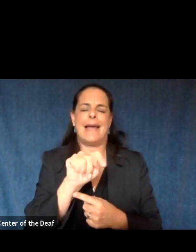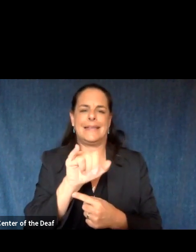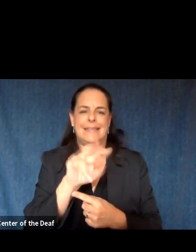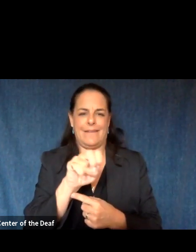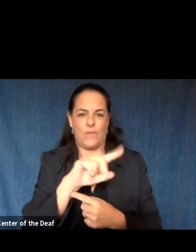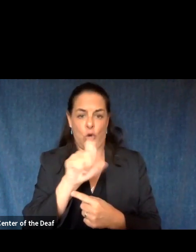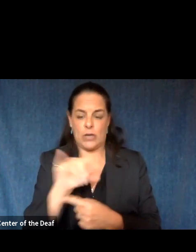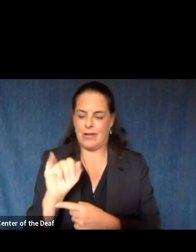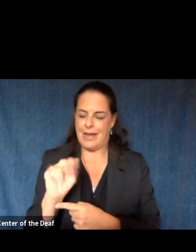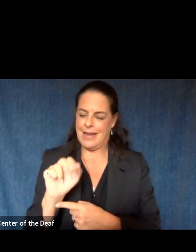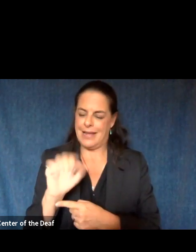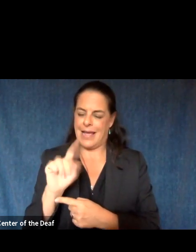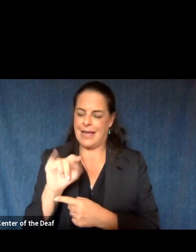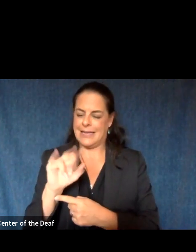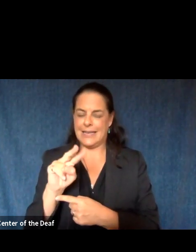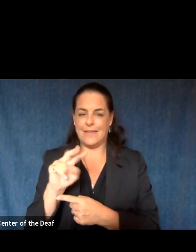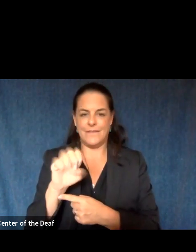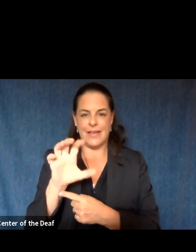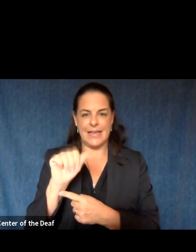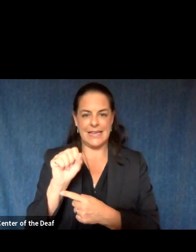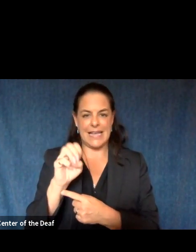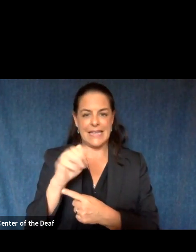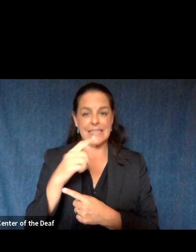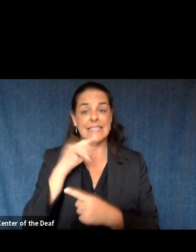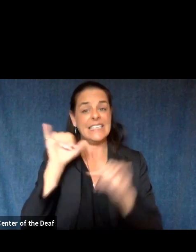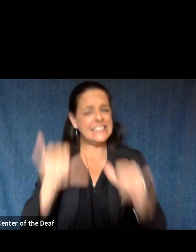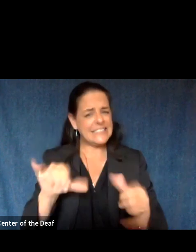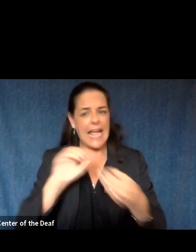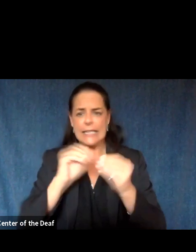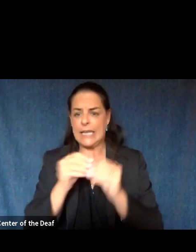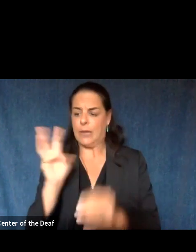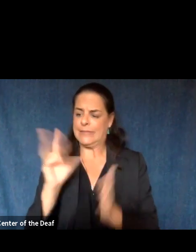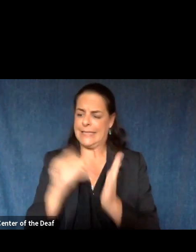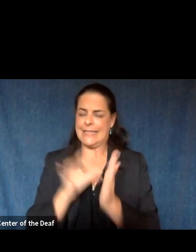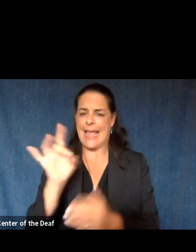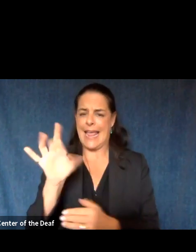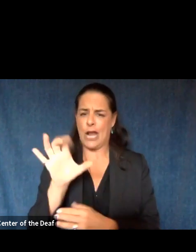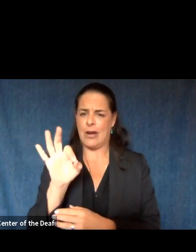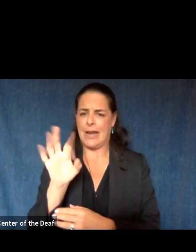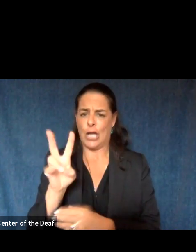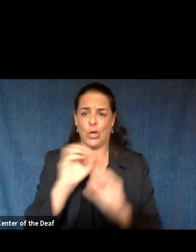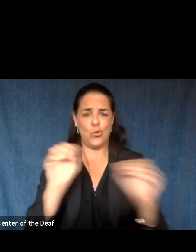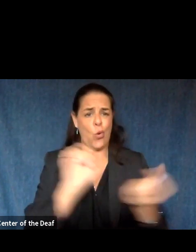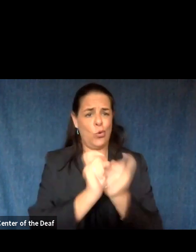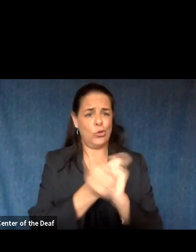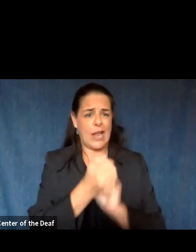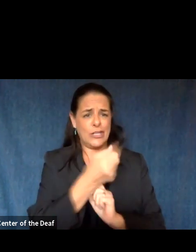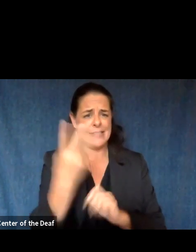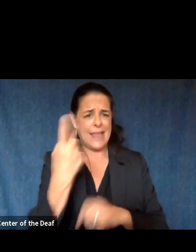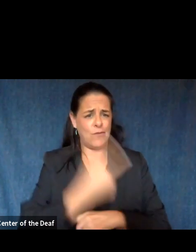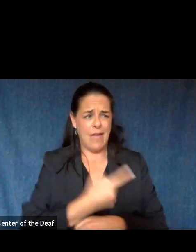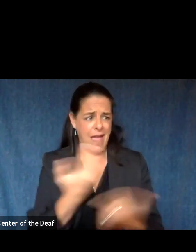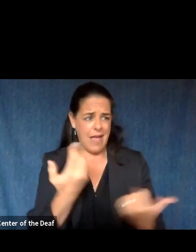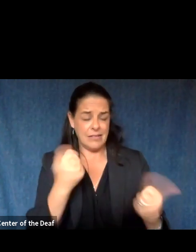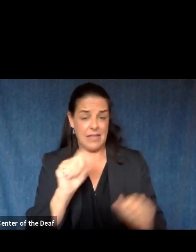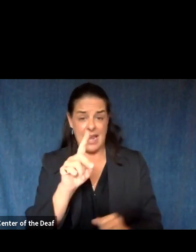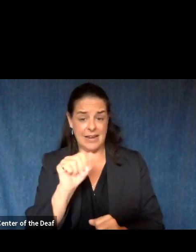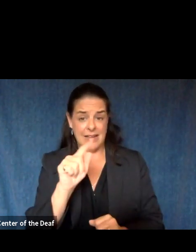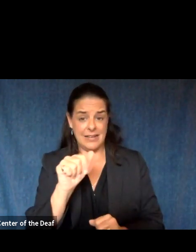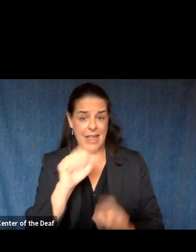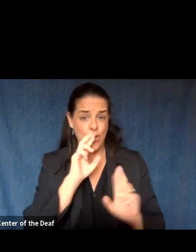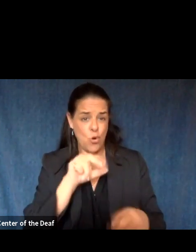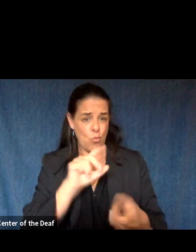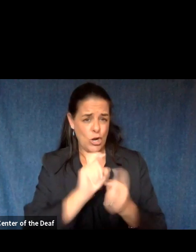inactive cases has stayed the exact number at 6,892 with no changes for several days. Has any data reporting